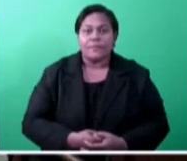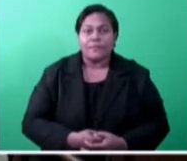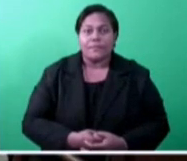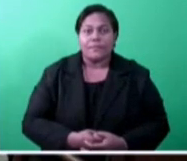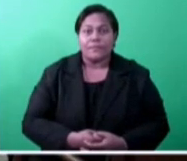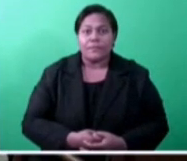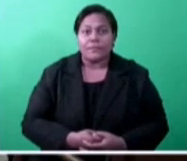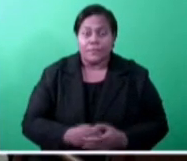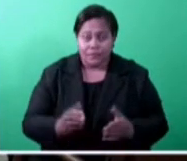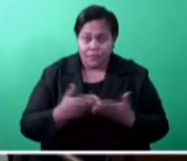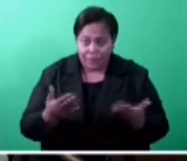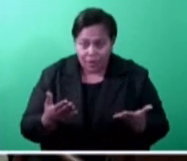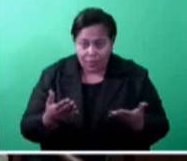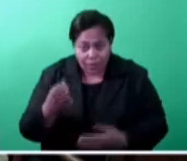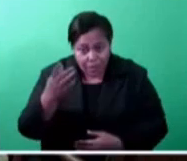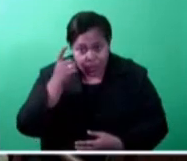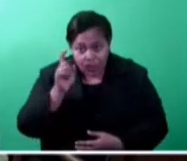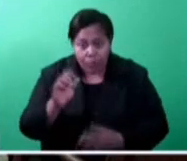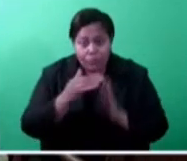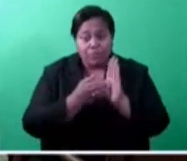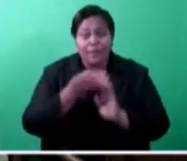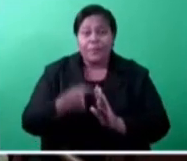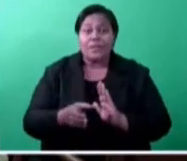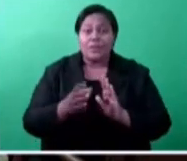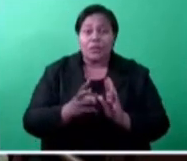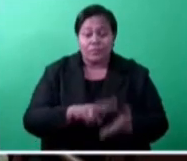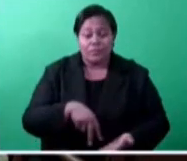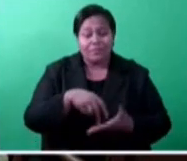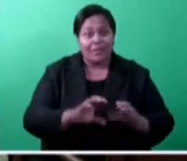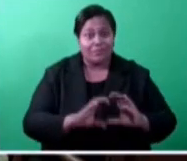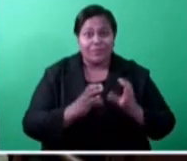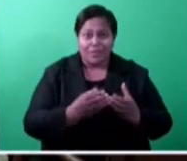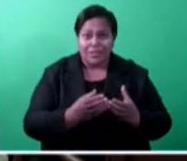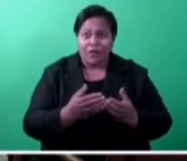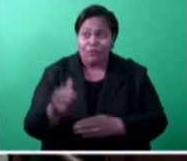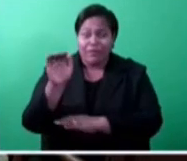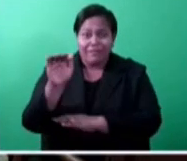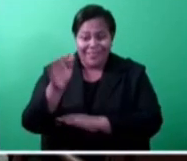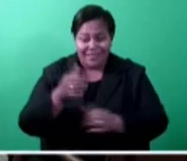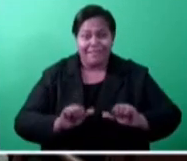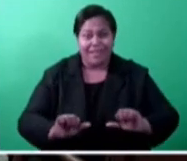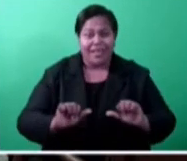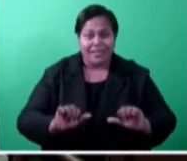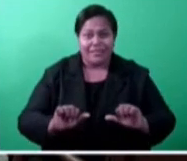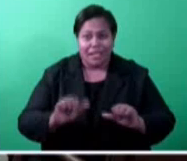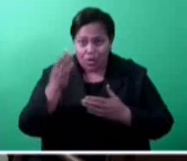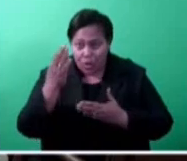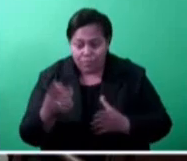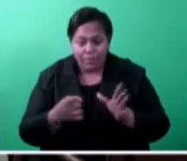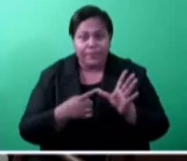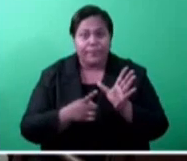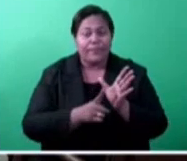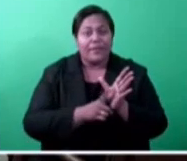I now call on the Chairperson of the Standing Committee on Foreign Affairs and Defence, the Honourable Alexander